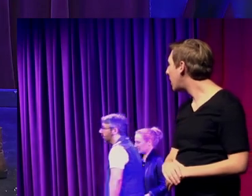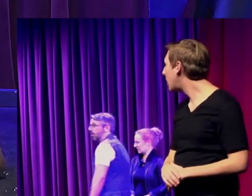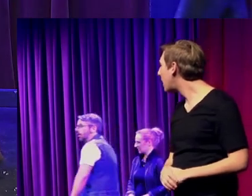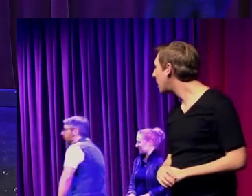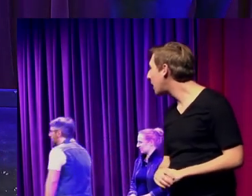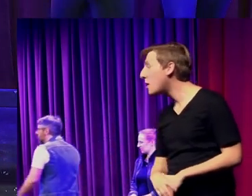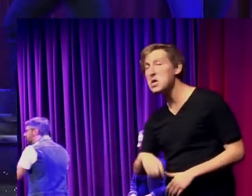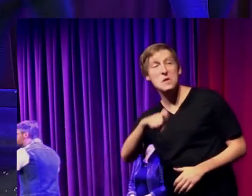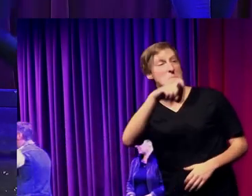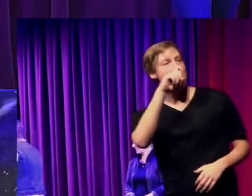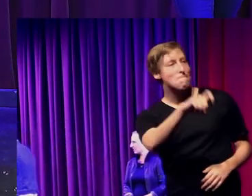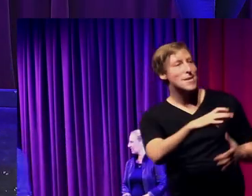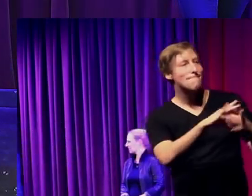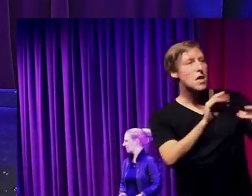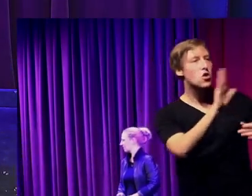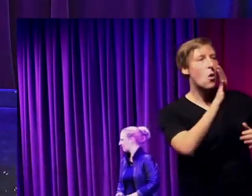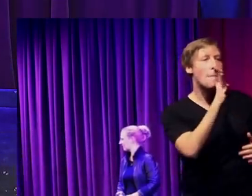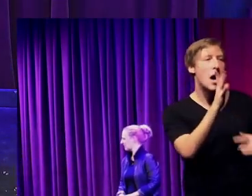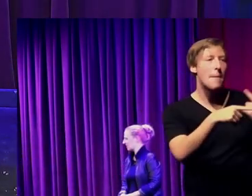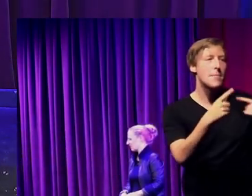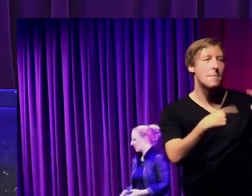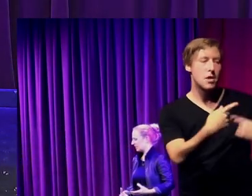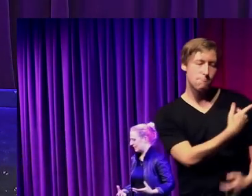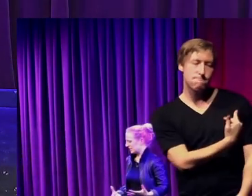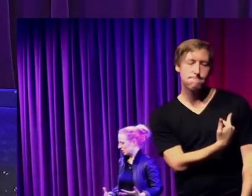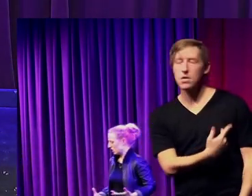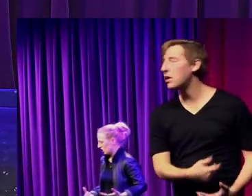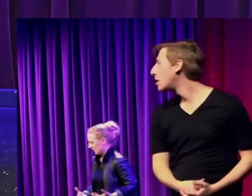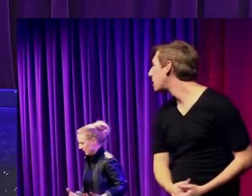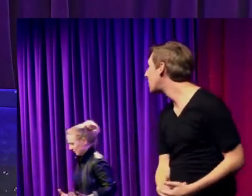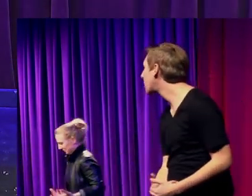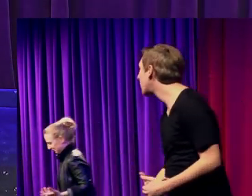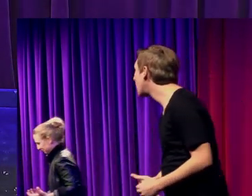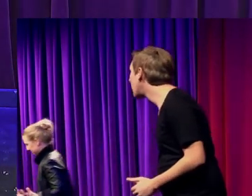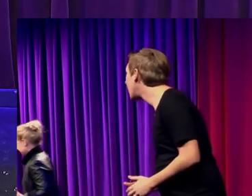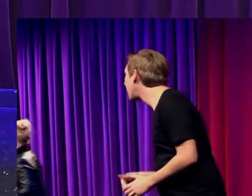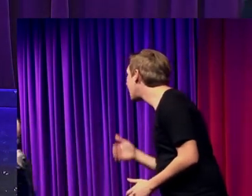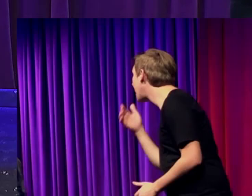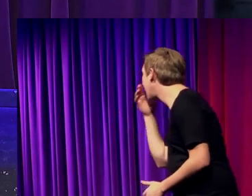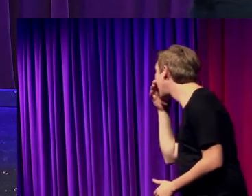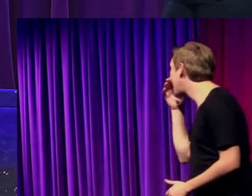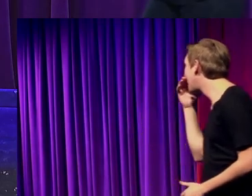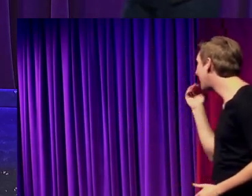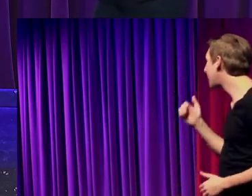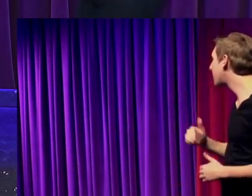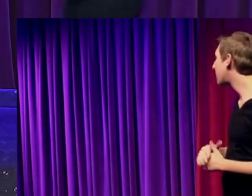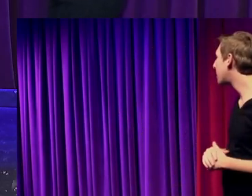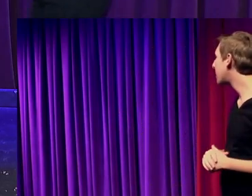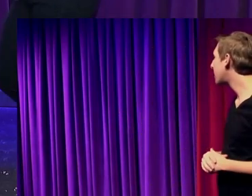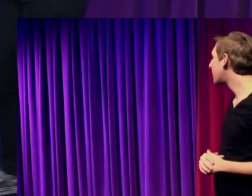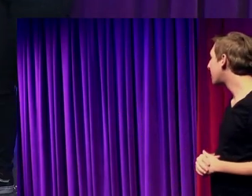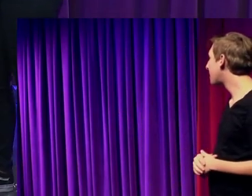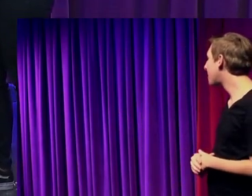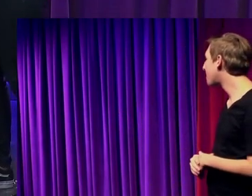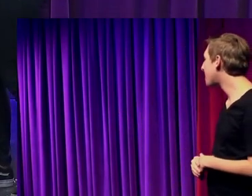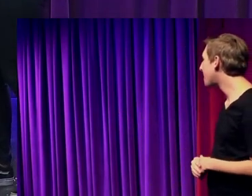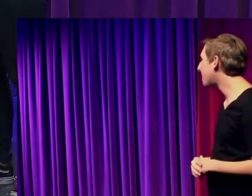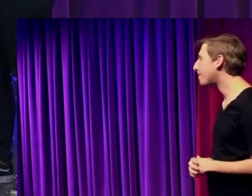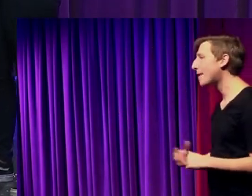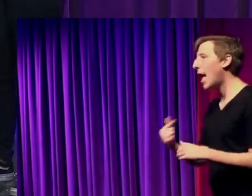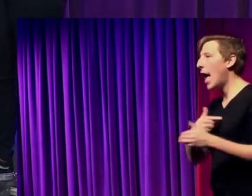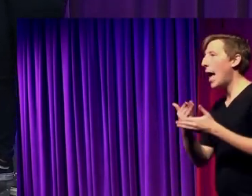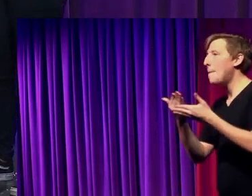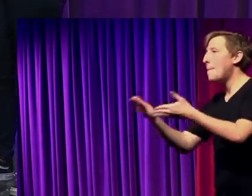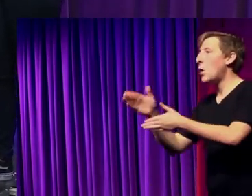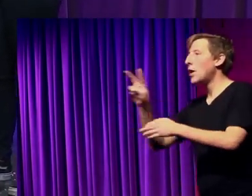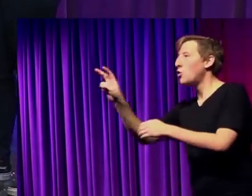You gotta tell your mom about it. Did you get that from Sex? That's looking good. That's looking that so good. Leave it Damn. Alone. Hey, you get that. I brought some